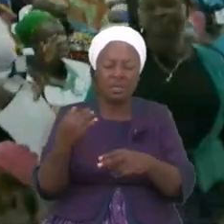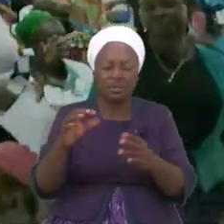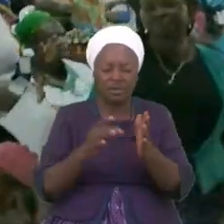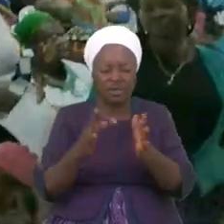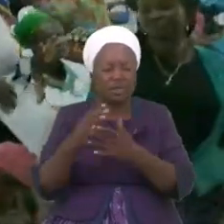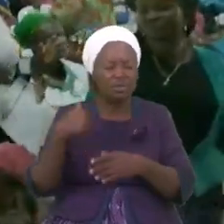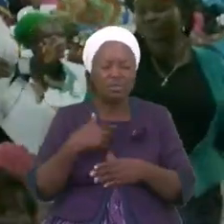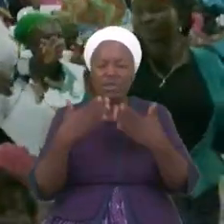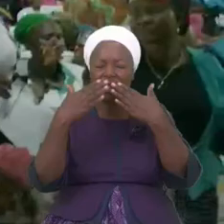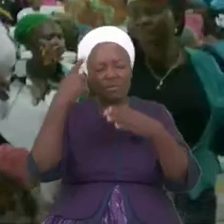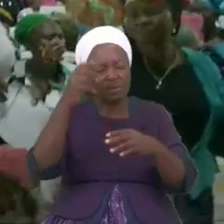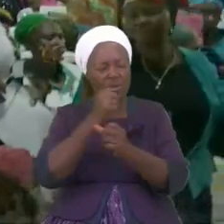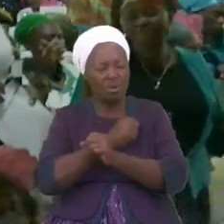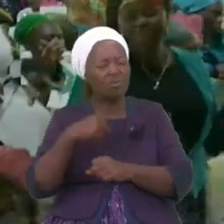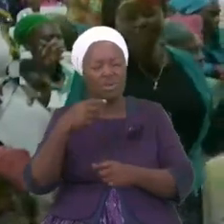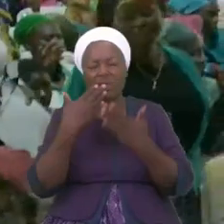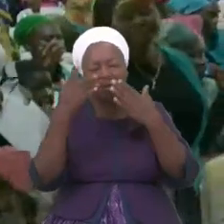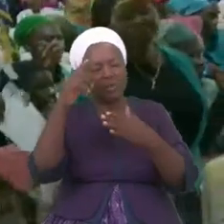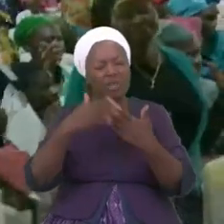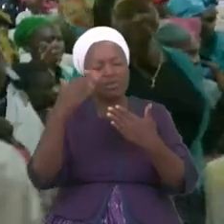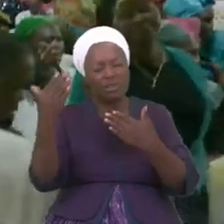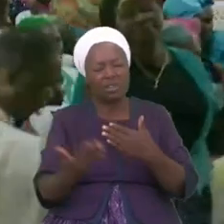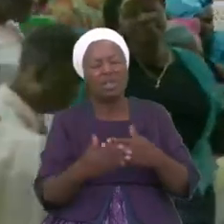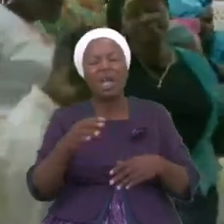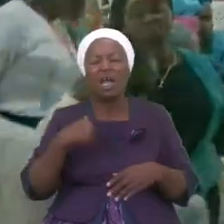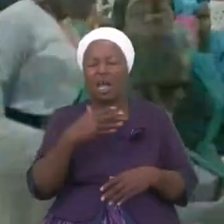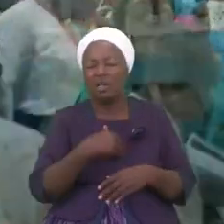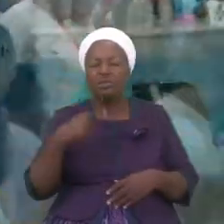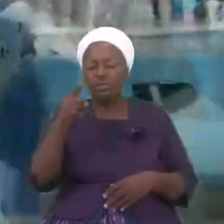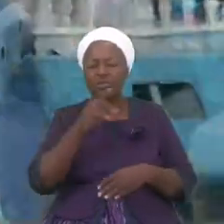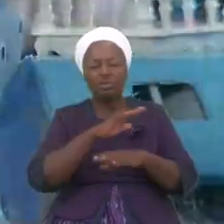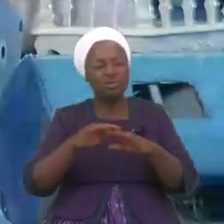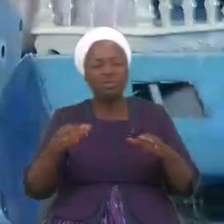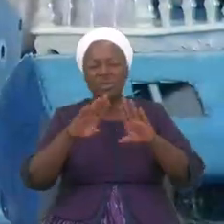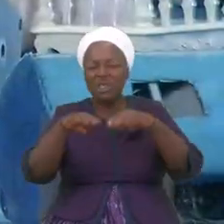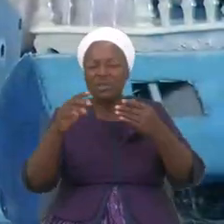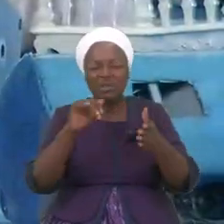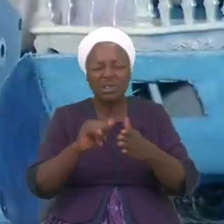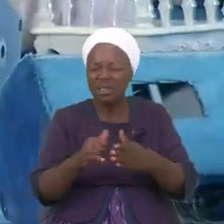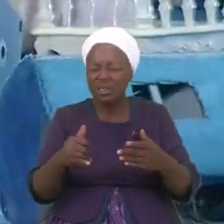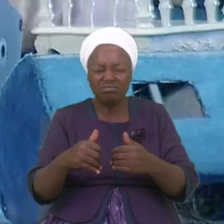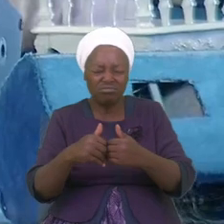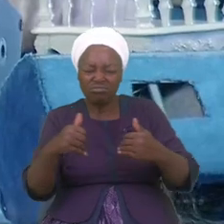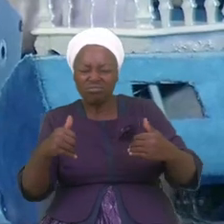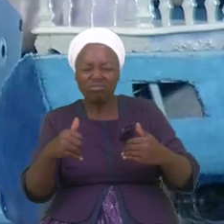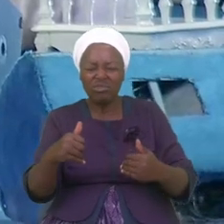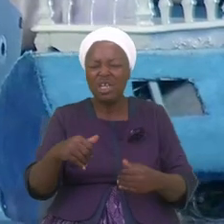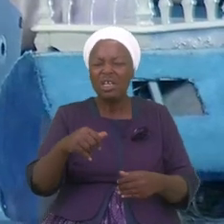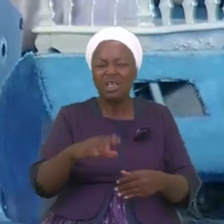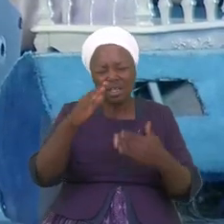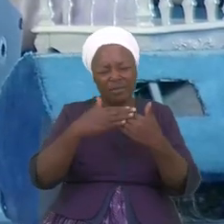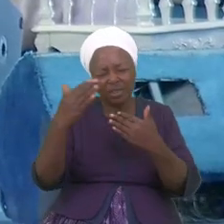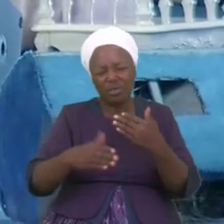and we thank you for your invitation. And you do not give a partial invitation to some and not to others. There